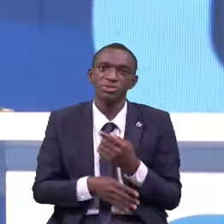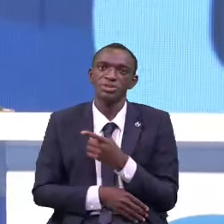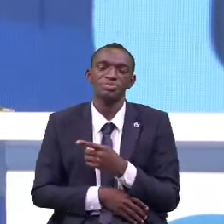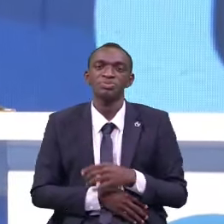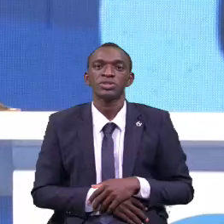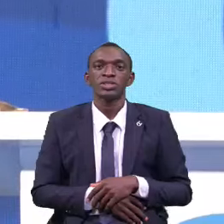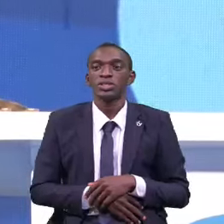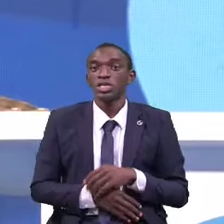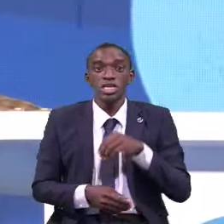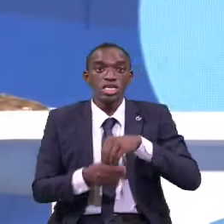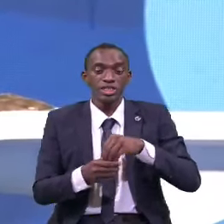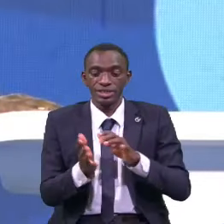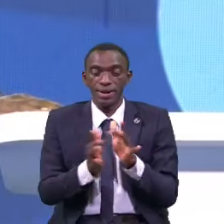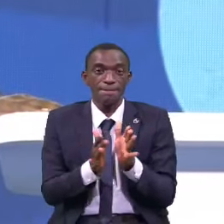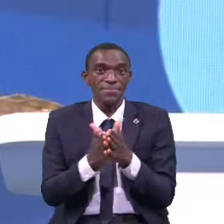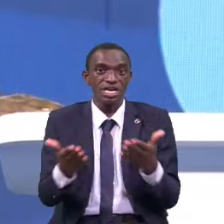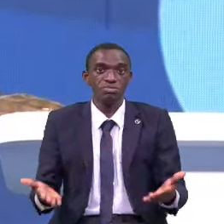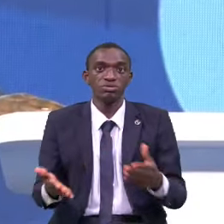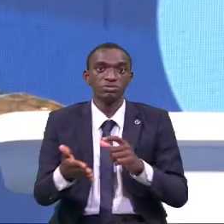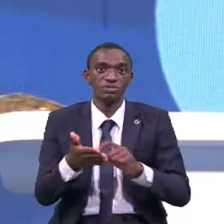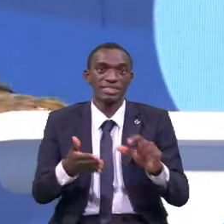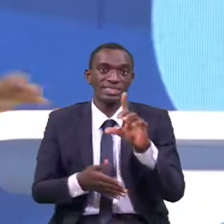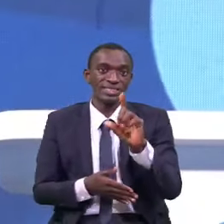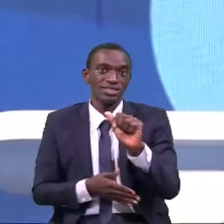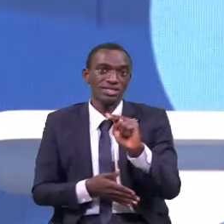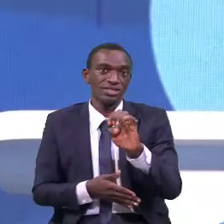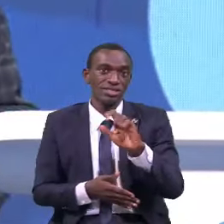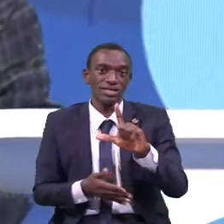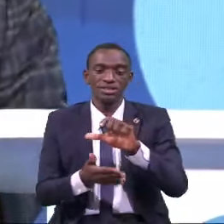In Daniel chapter 7, verse 28.